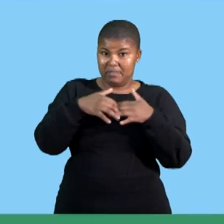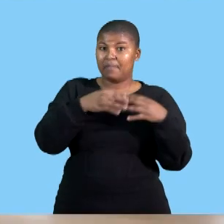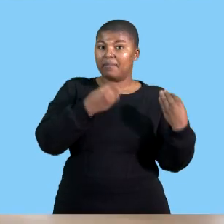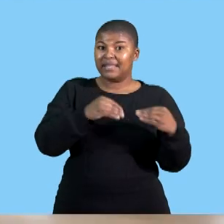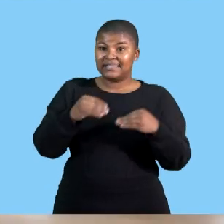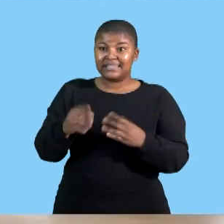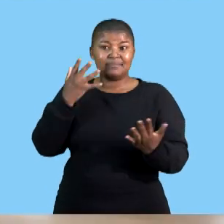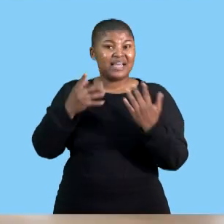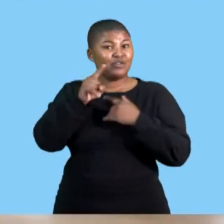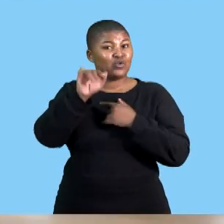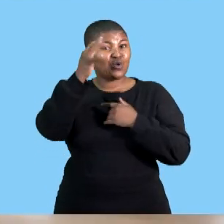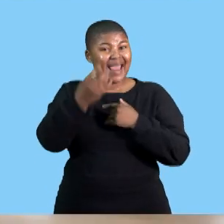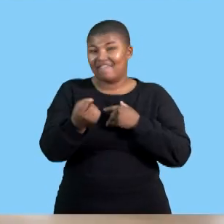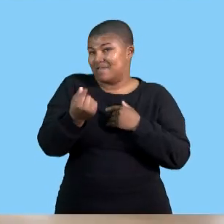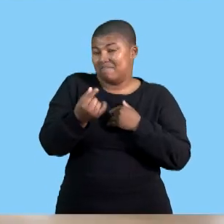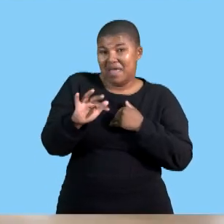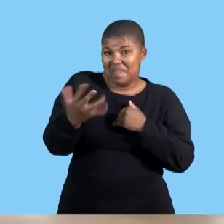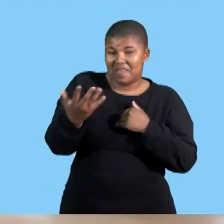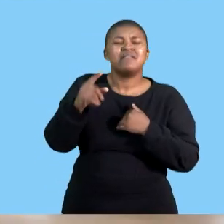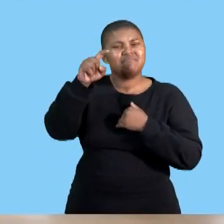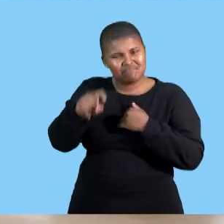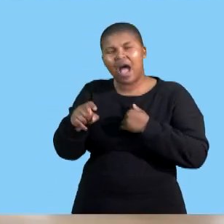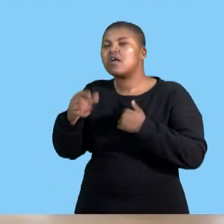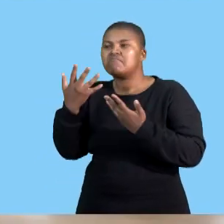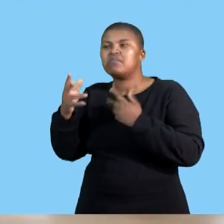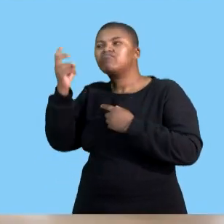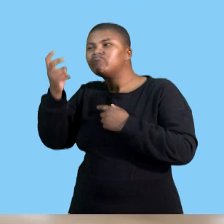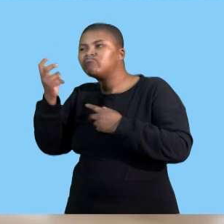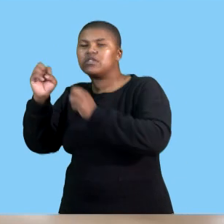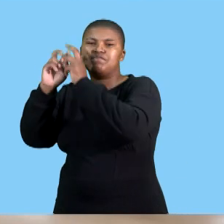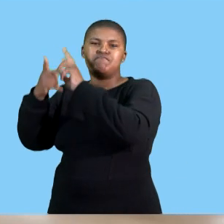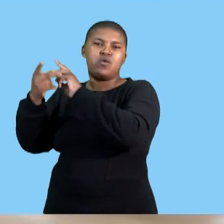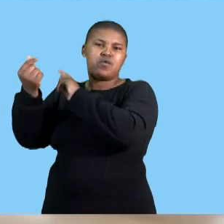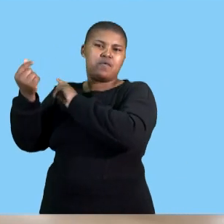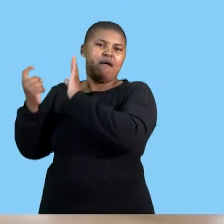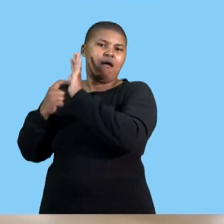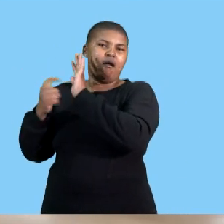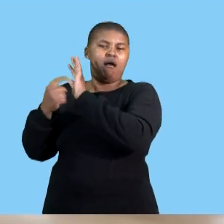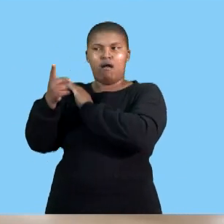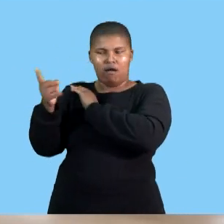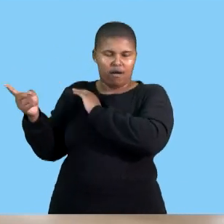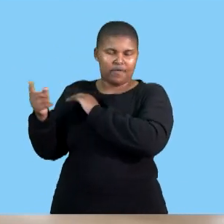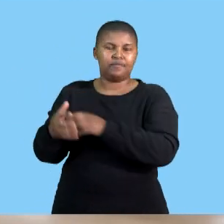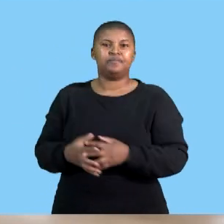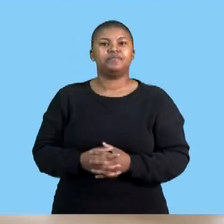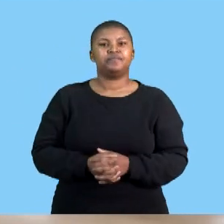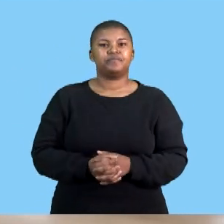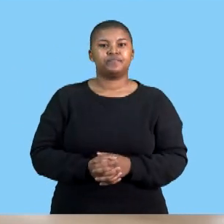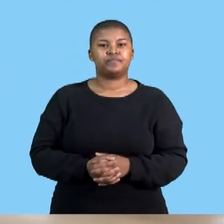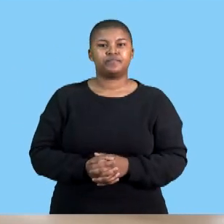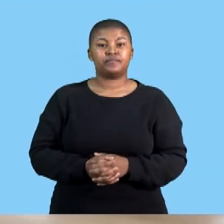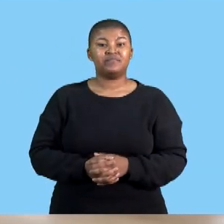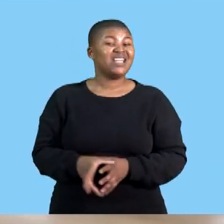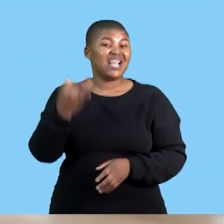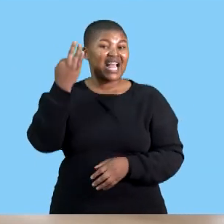owner, and provided you don't have that particular money, you are going to look at borrowed capital, for instance, if it's a lot of